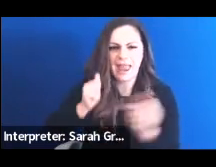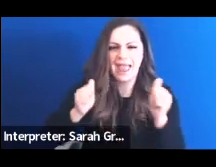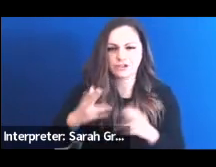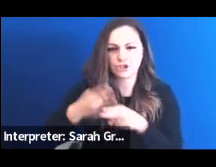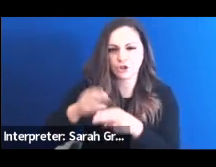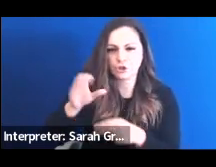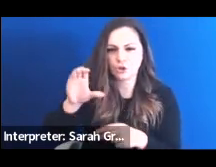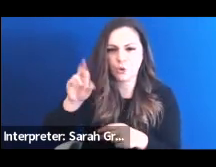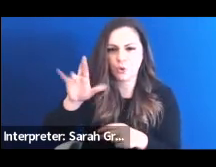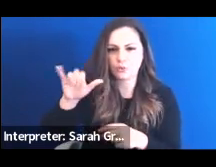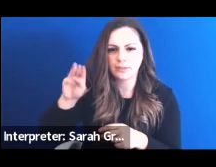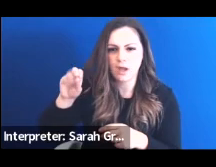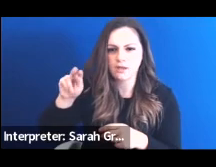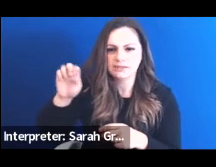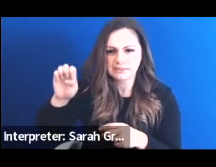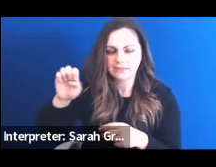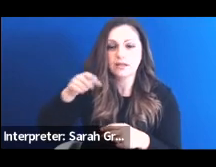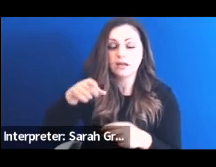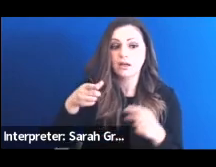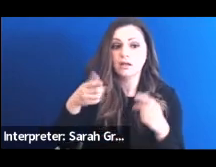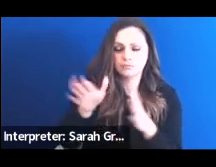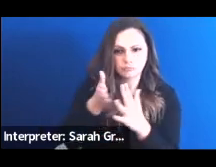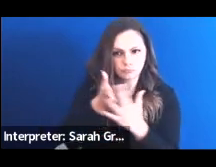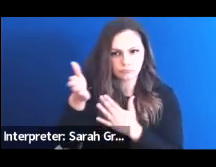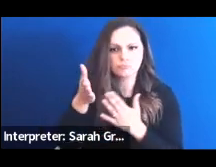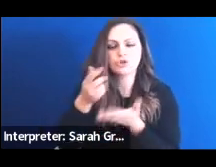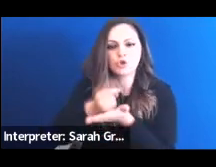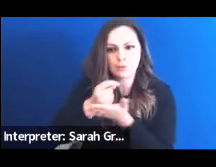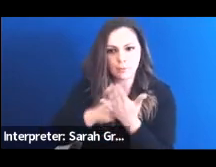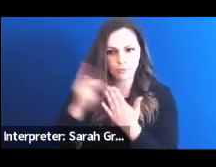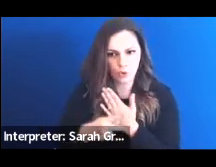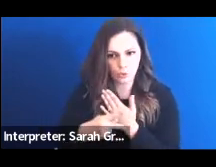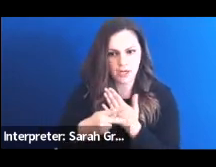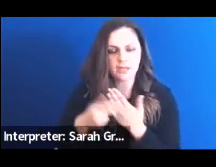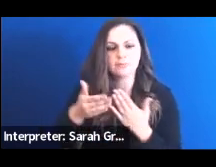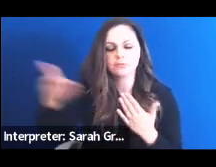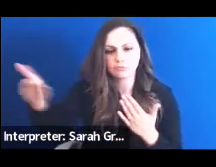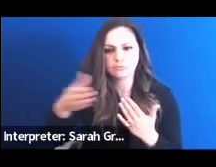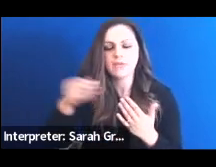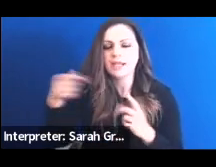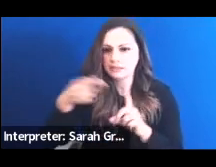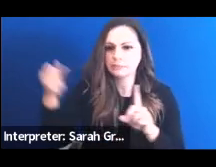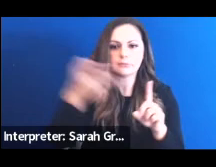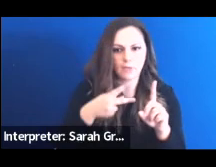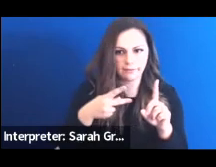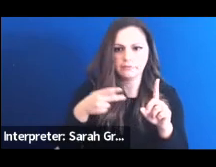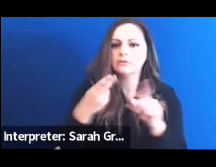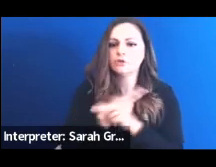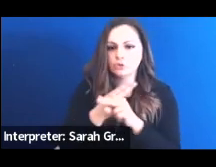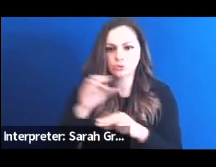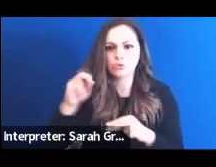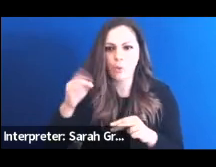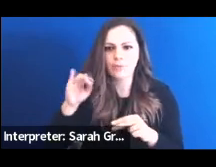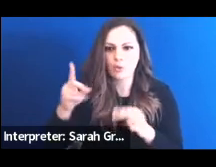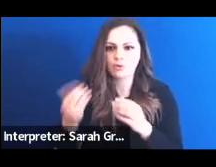high-end abstinence-based treatment programs. And he, again, started back to using opioids after every time. He would have been a